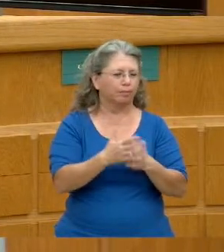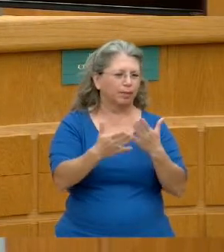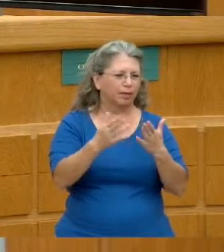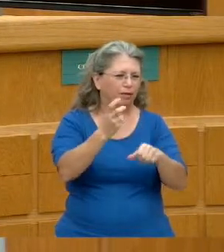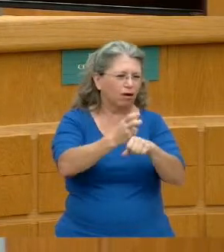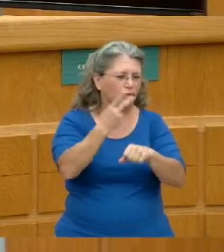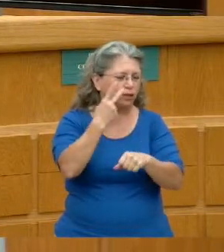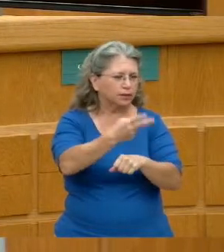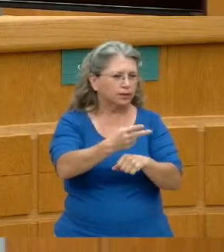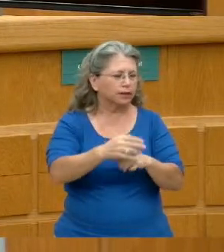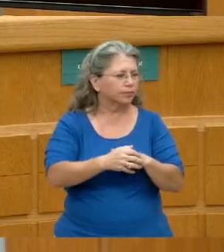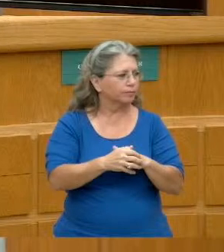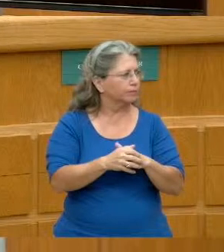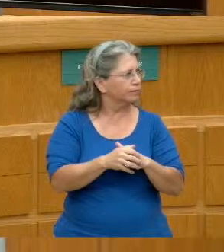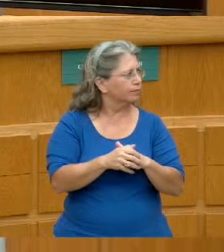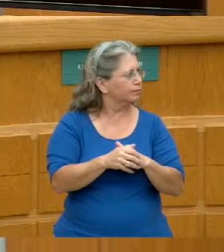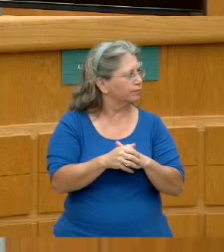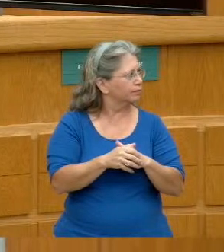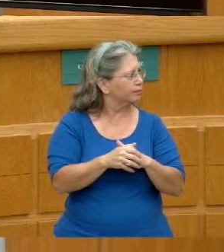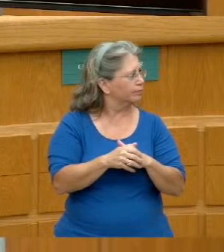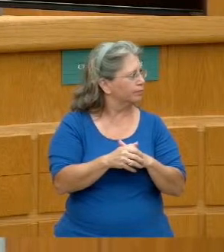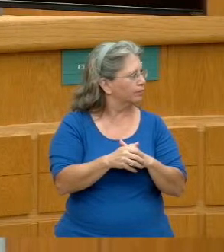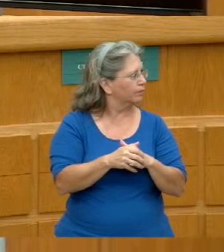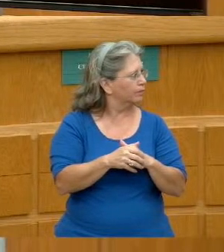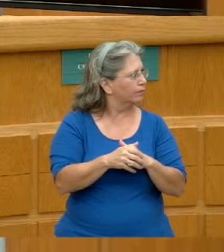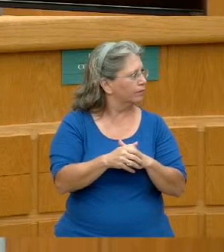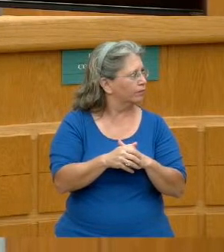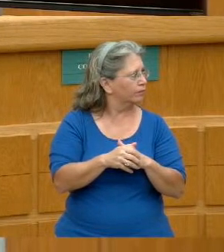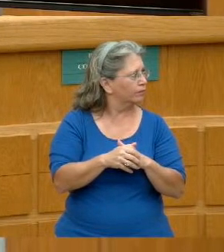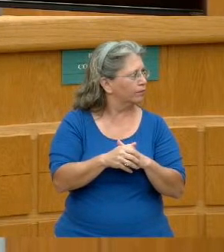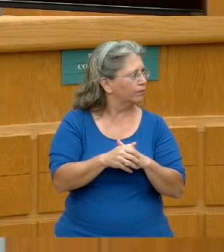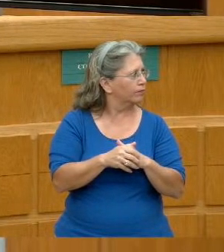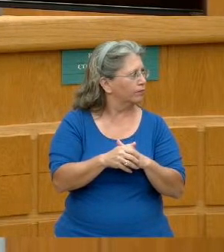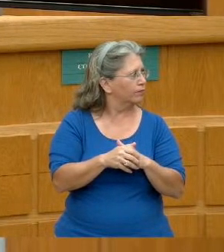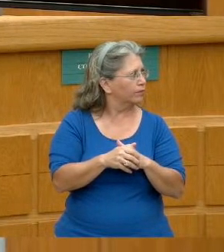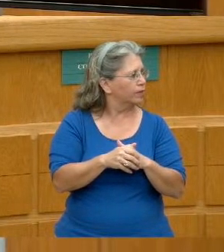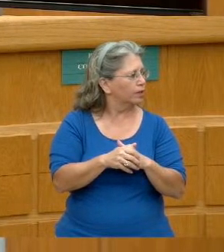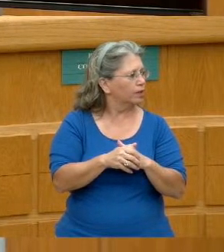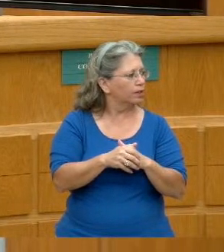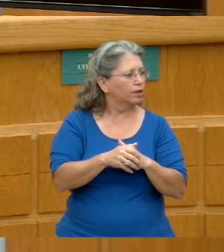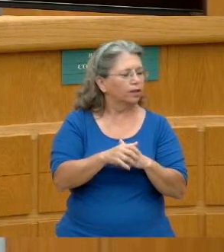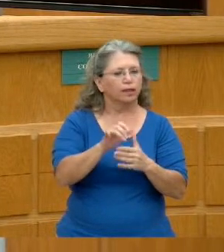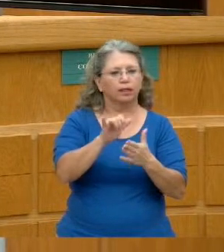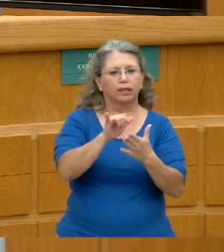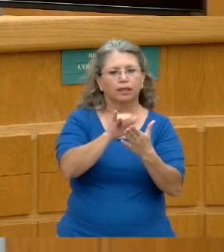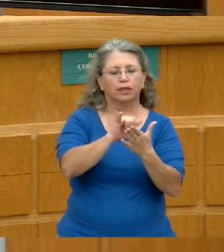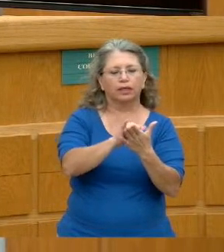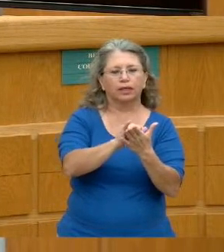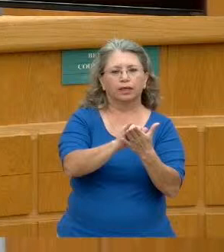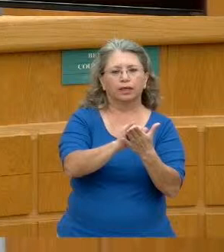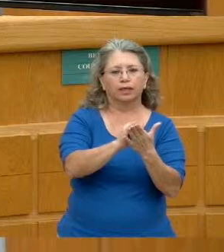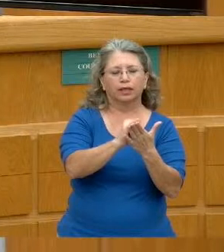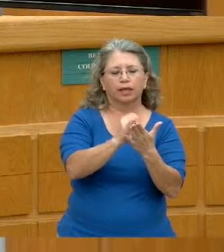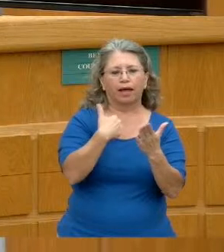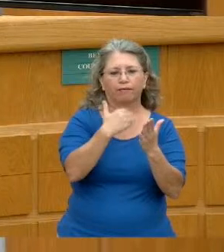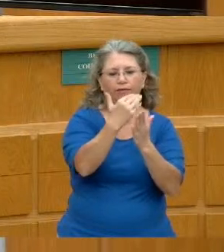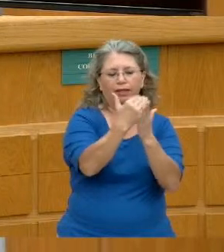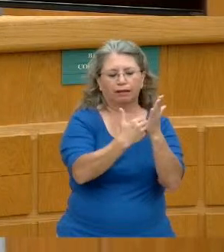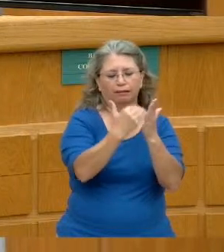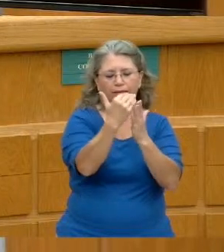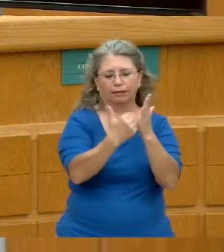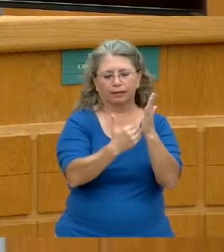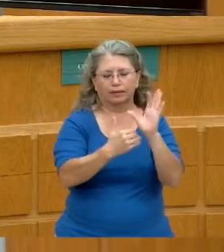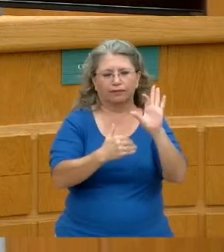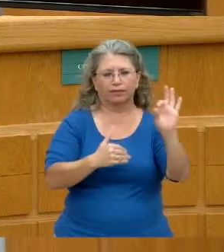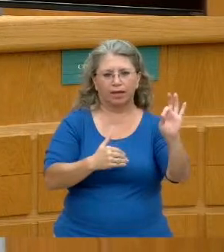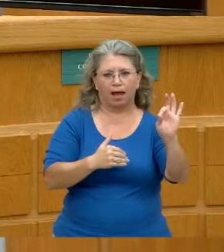you. This lists 9 entities where there's outbreaks that are taking place in the